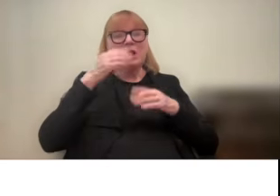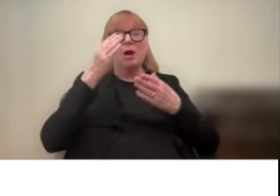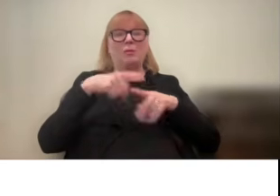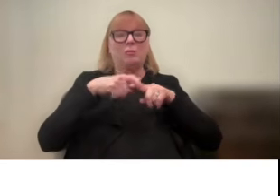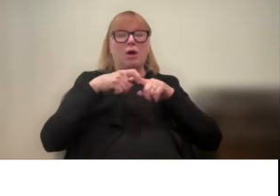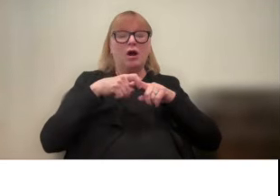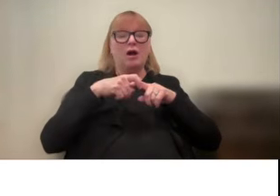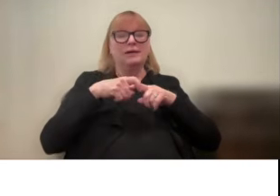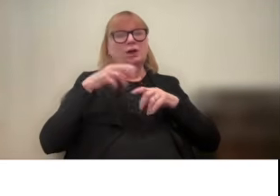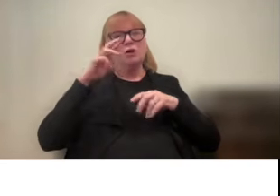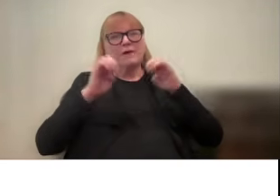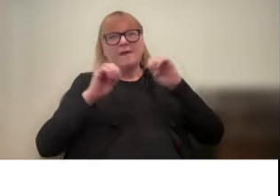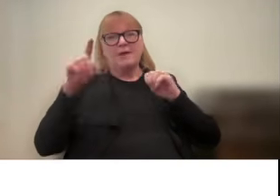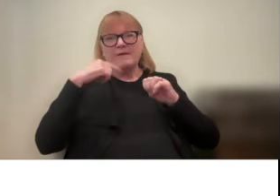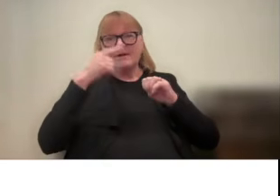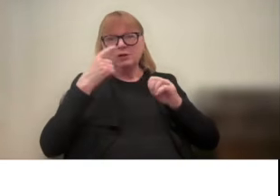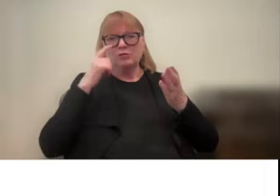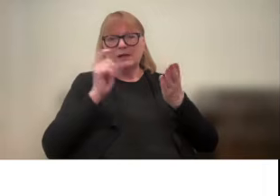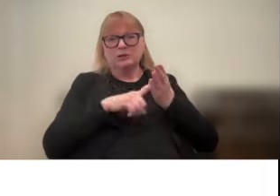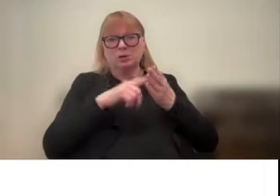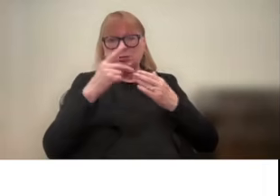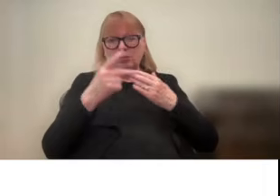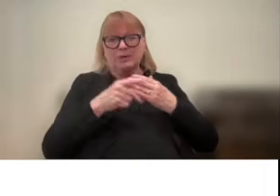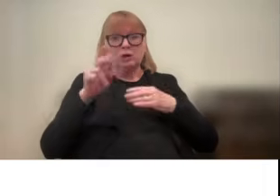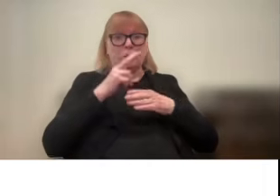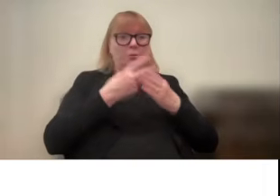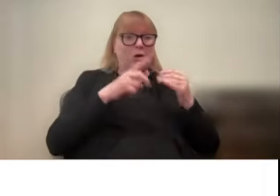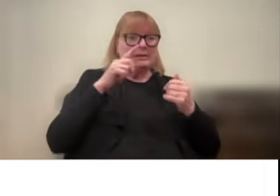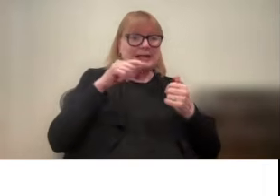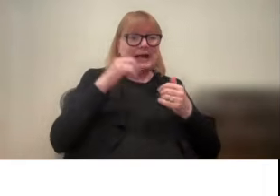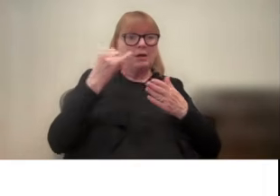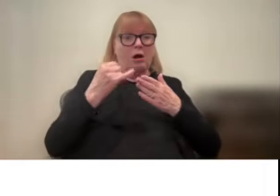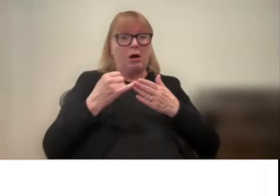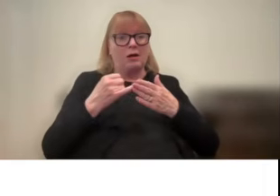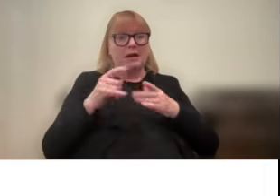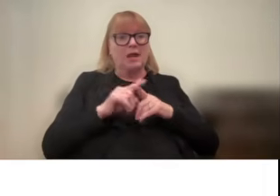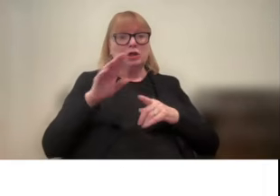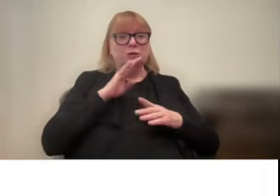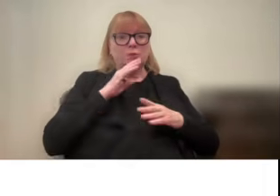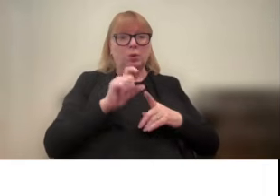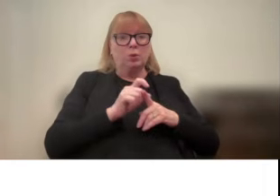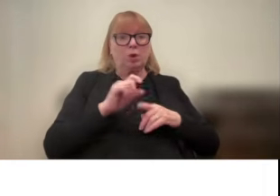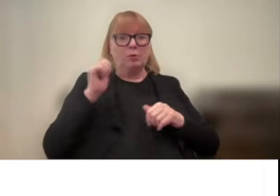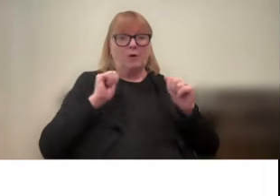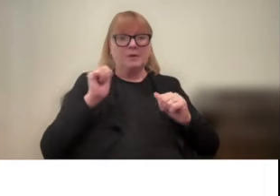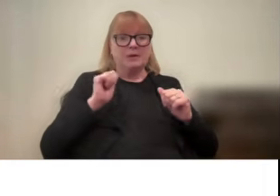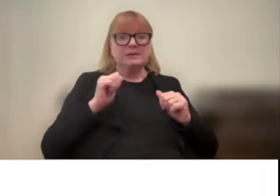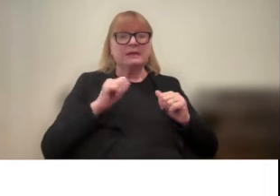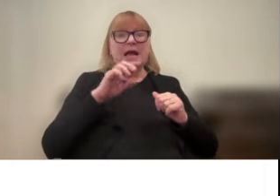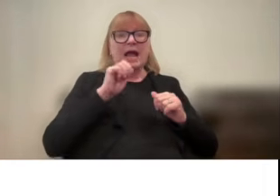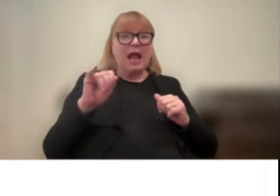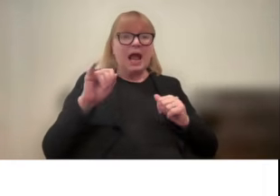facial recognition programs. She uses both data and art, such as her spoken word performance,